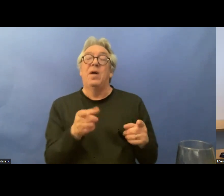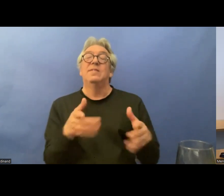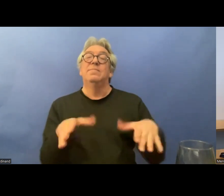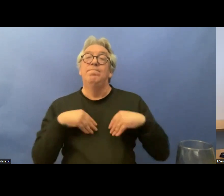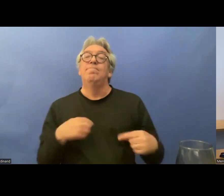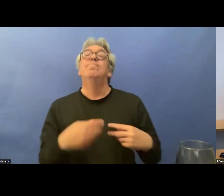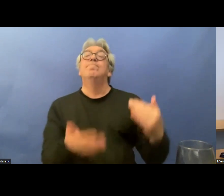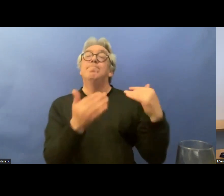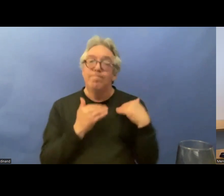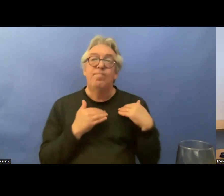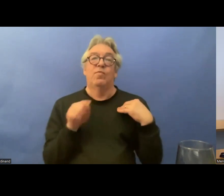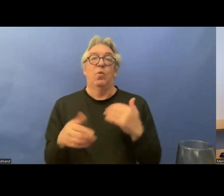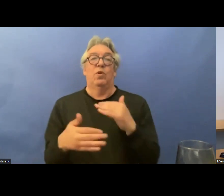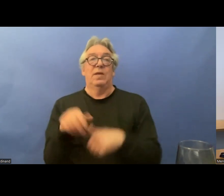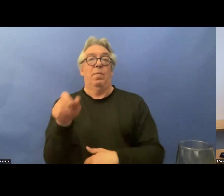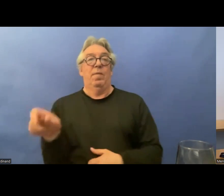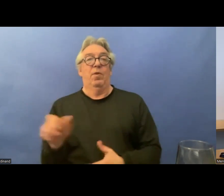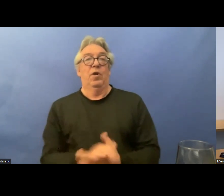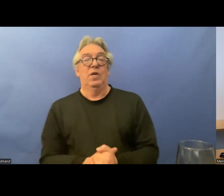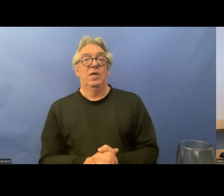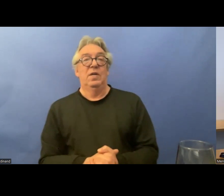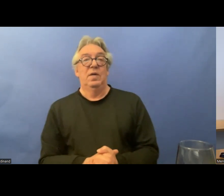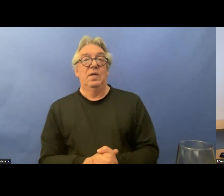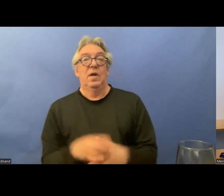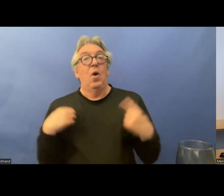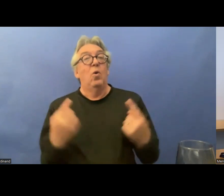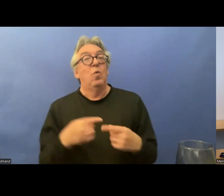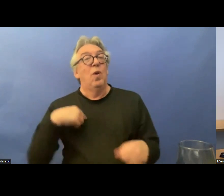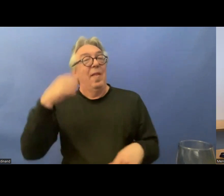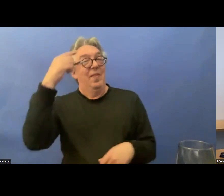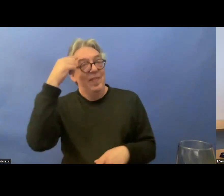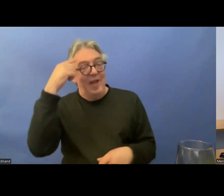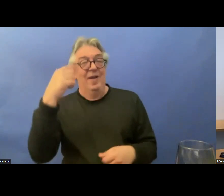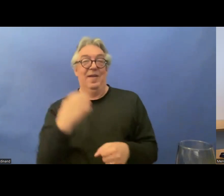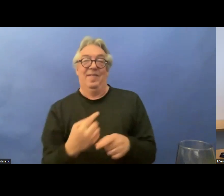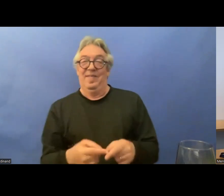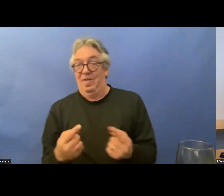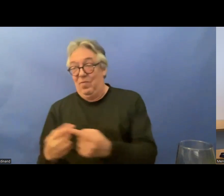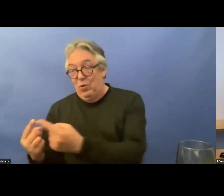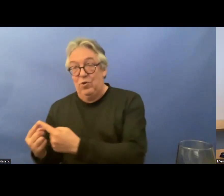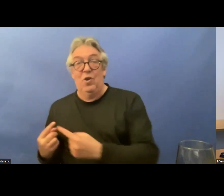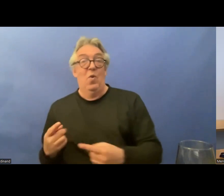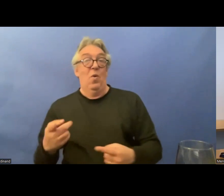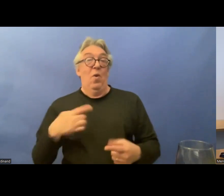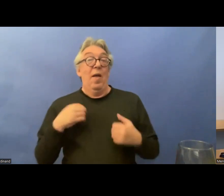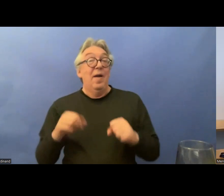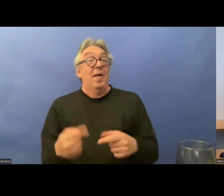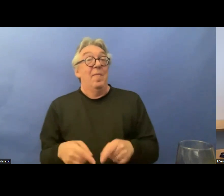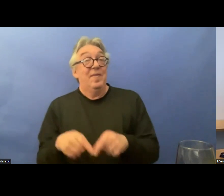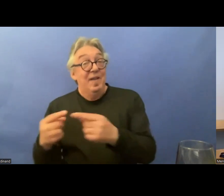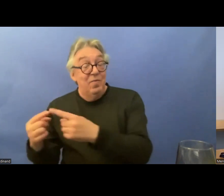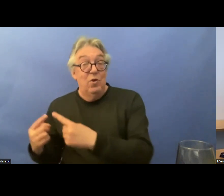are indeed, and we make an effort and we think differently and operate differently and behave differently as a system and